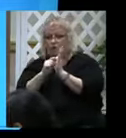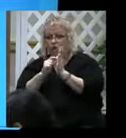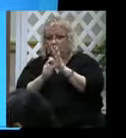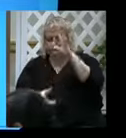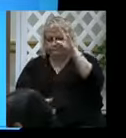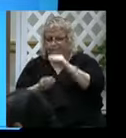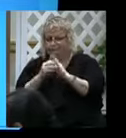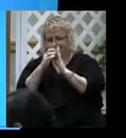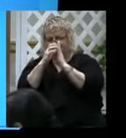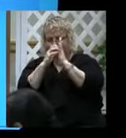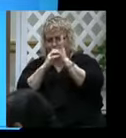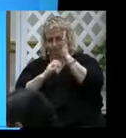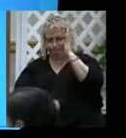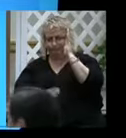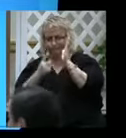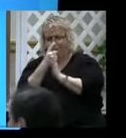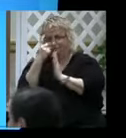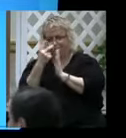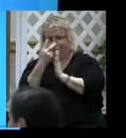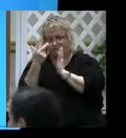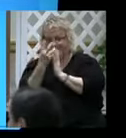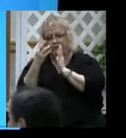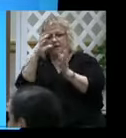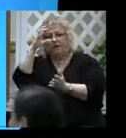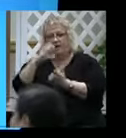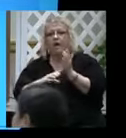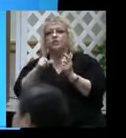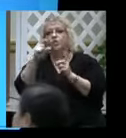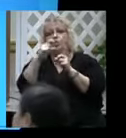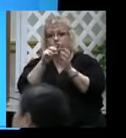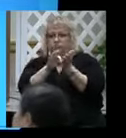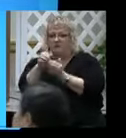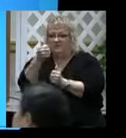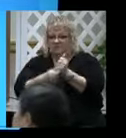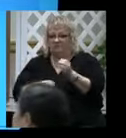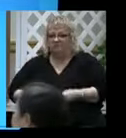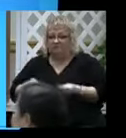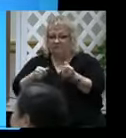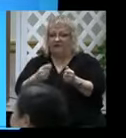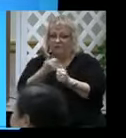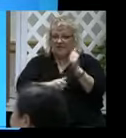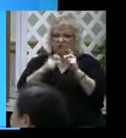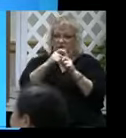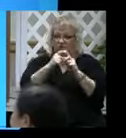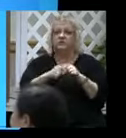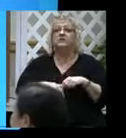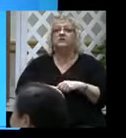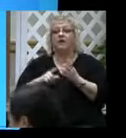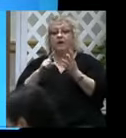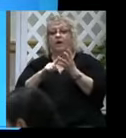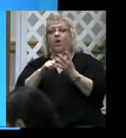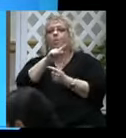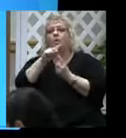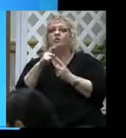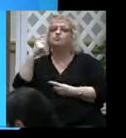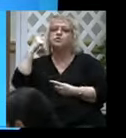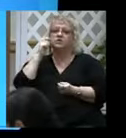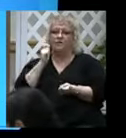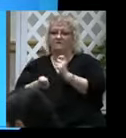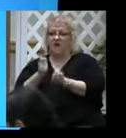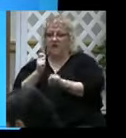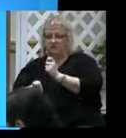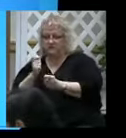purposes of how long it'll take to translate or how much it's going to cost you. And when was the document last revised? That's important to have so that everybody's in agreement